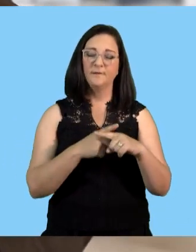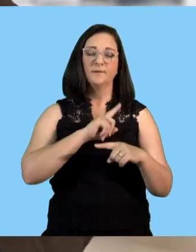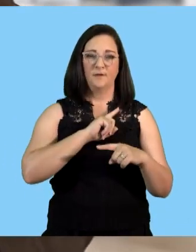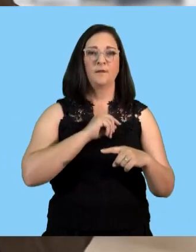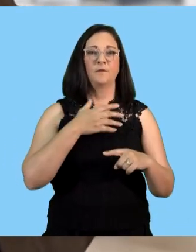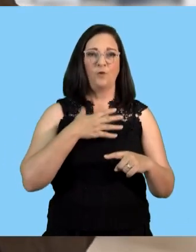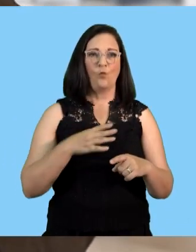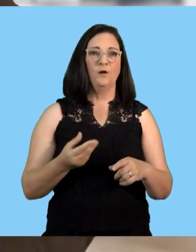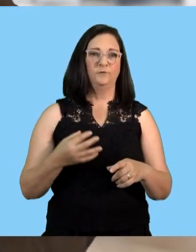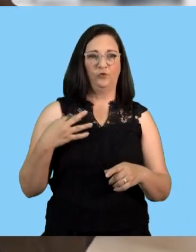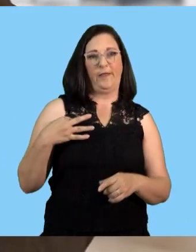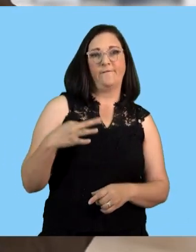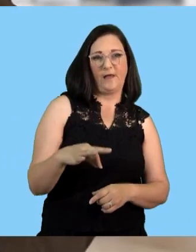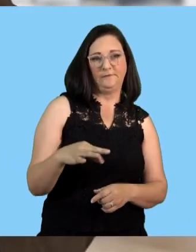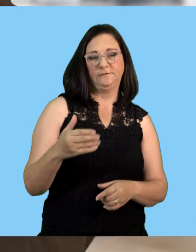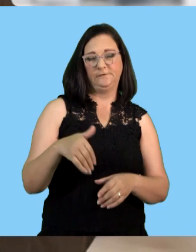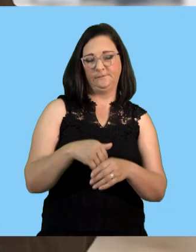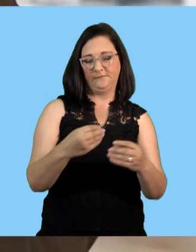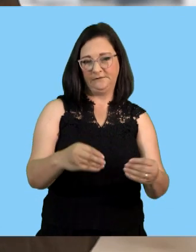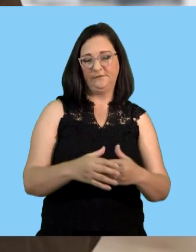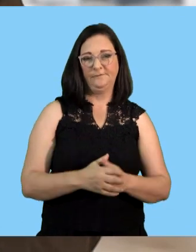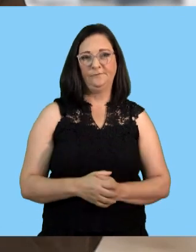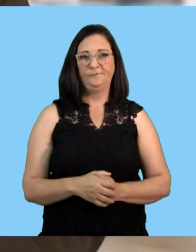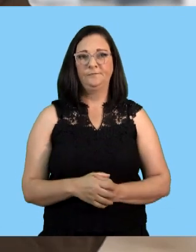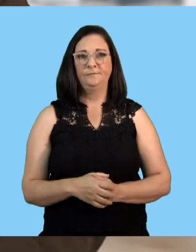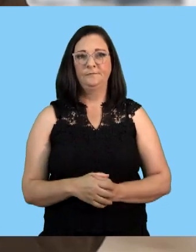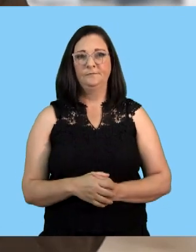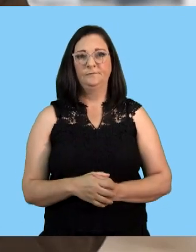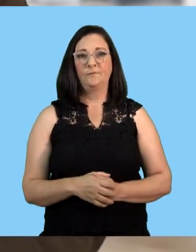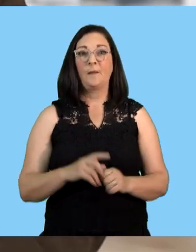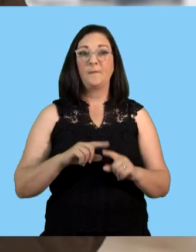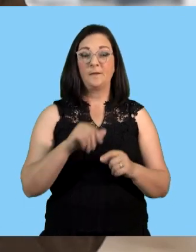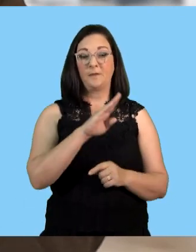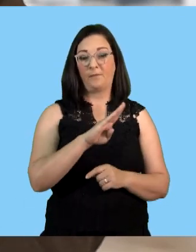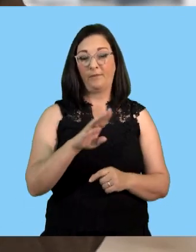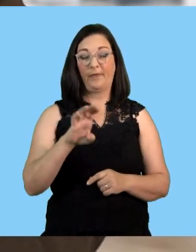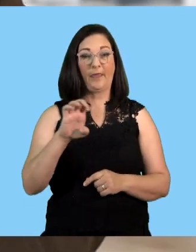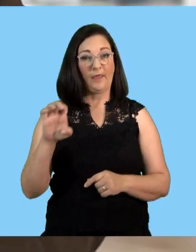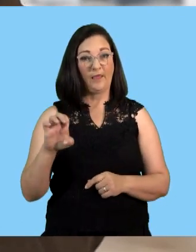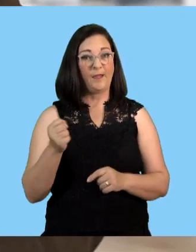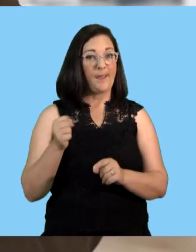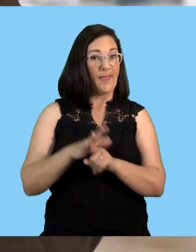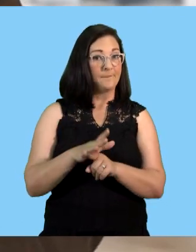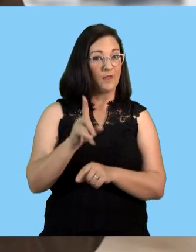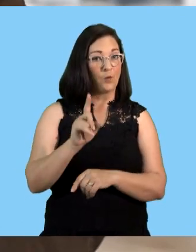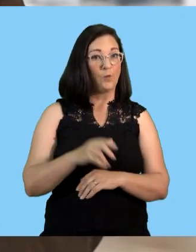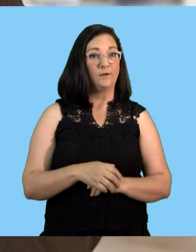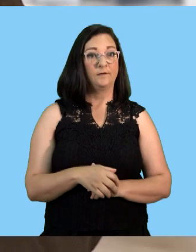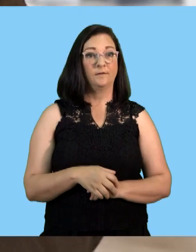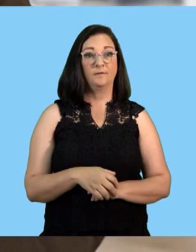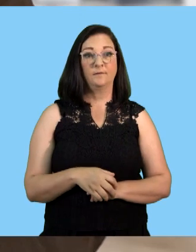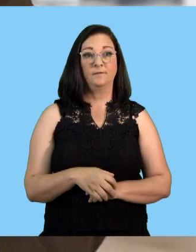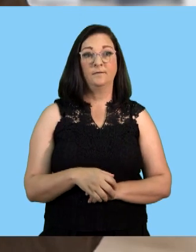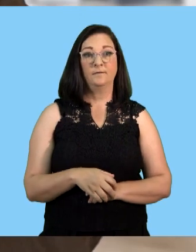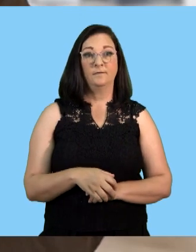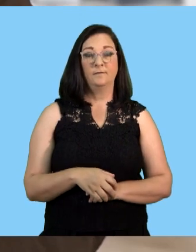BEE rating. Very, very important. Right, so another impact of the BBBEE Act is that